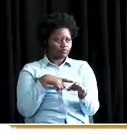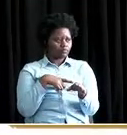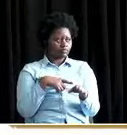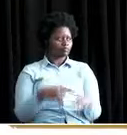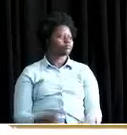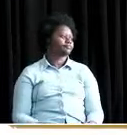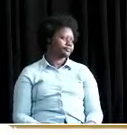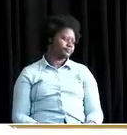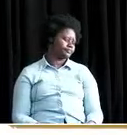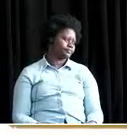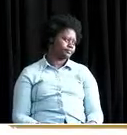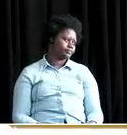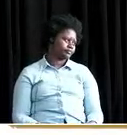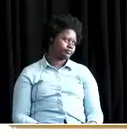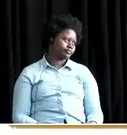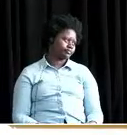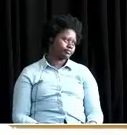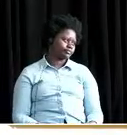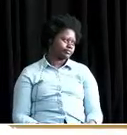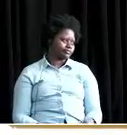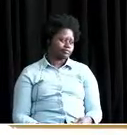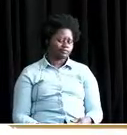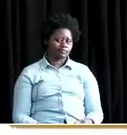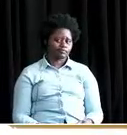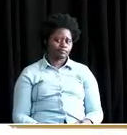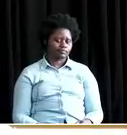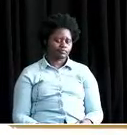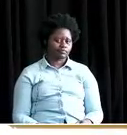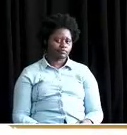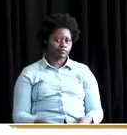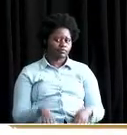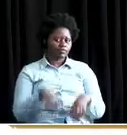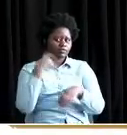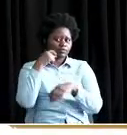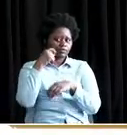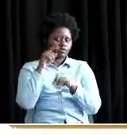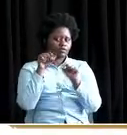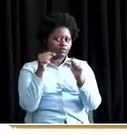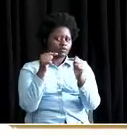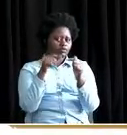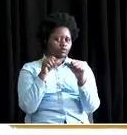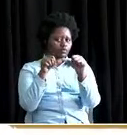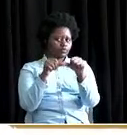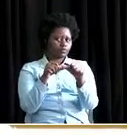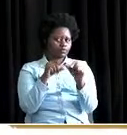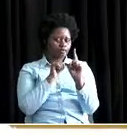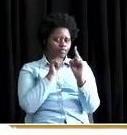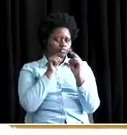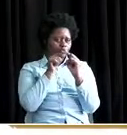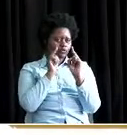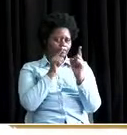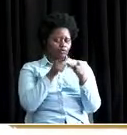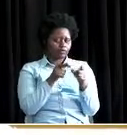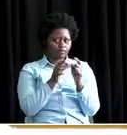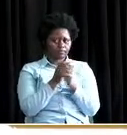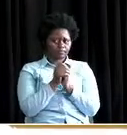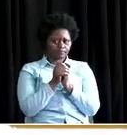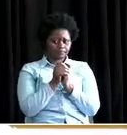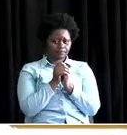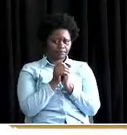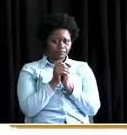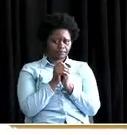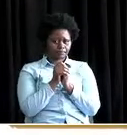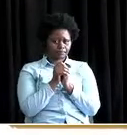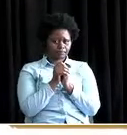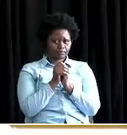cannot, Speaker. There are very few Mr. items. Speaker. Speaker. But Mr. Speaker. councillors, Mr. Speaker. order. No, order.